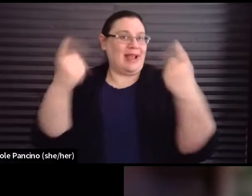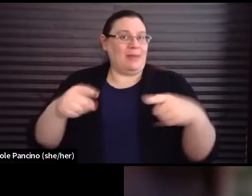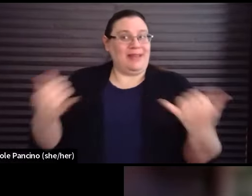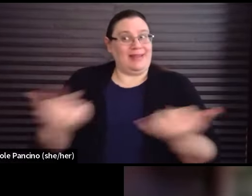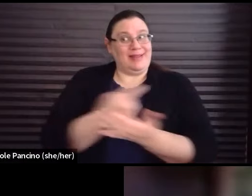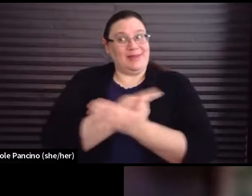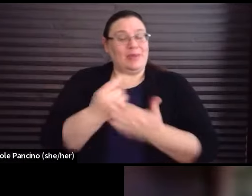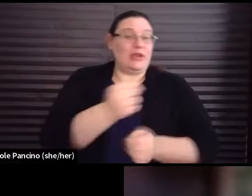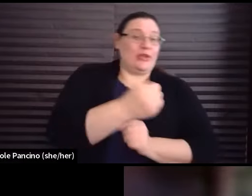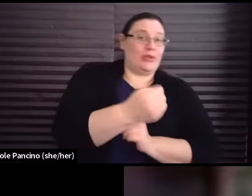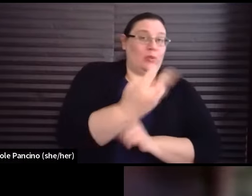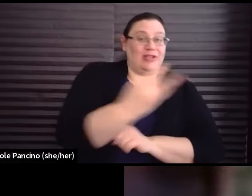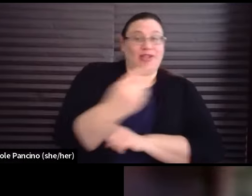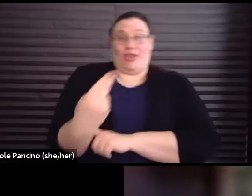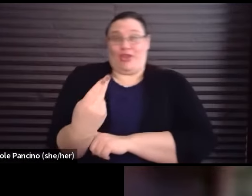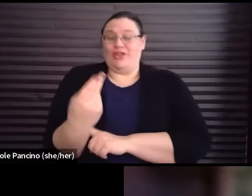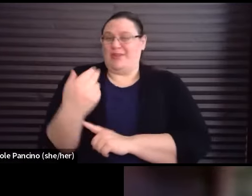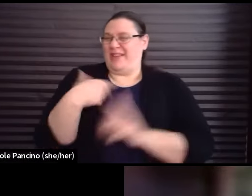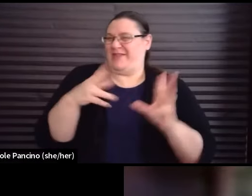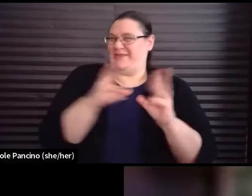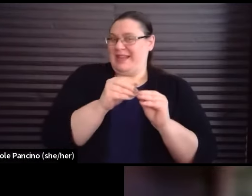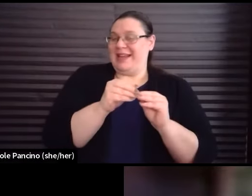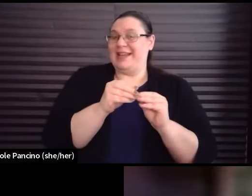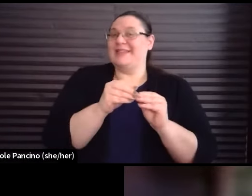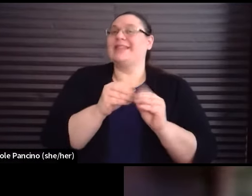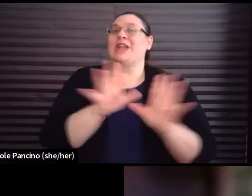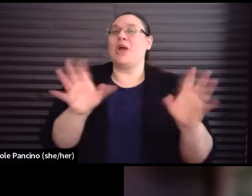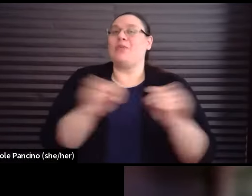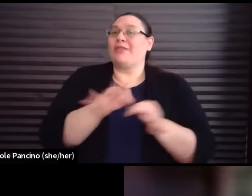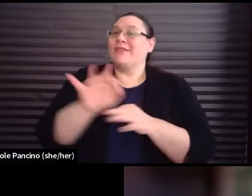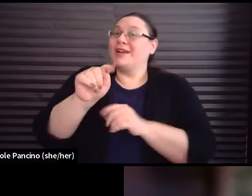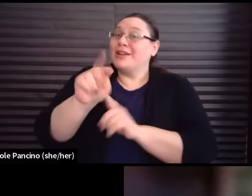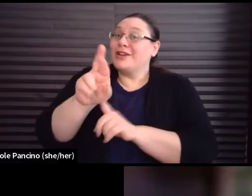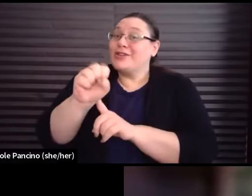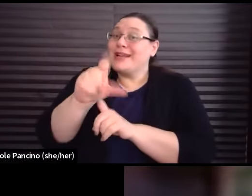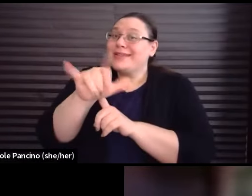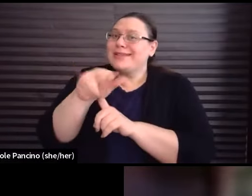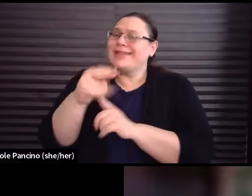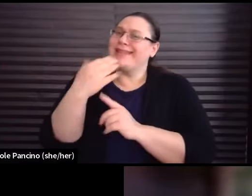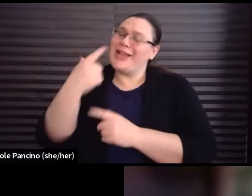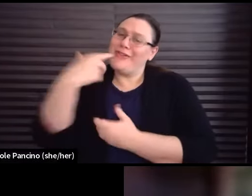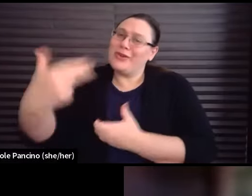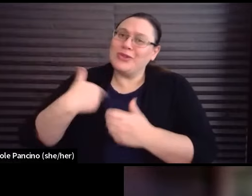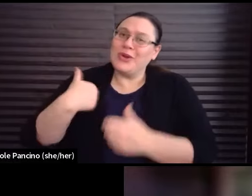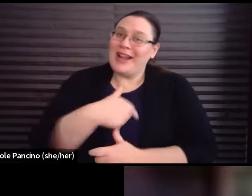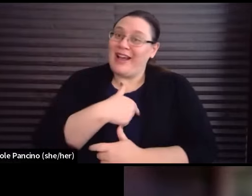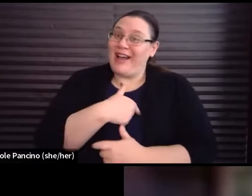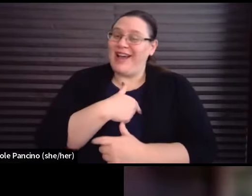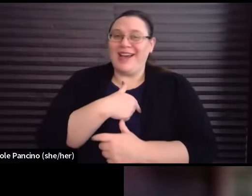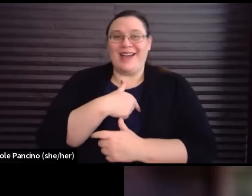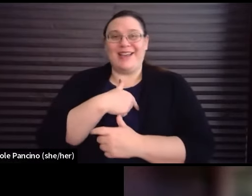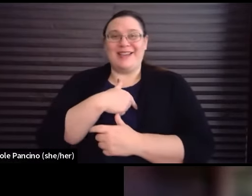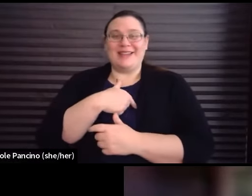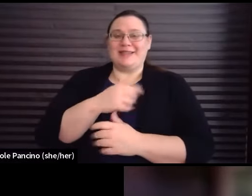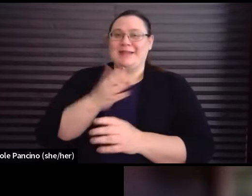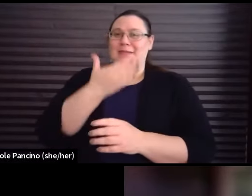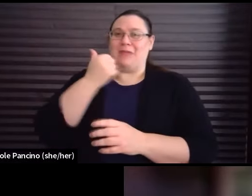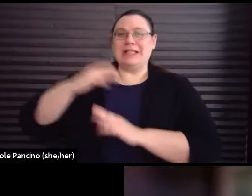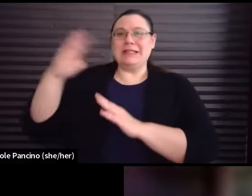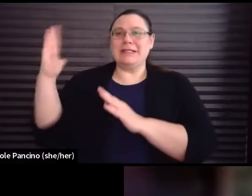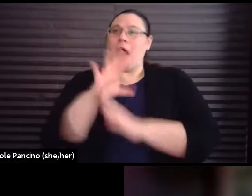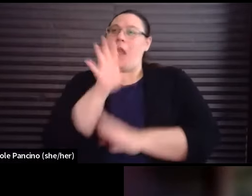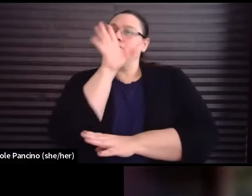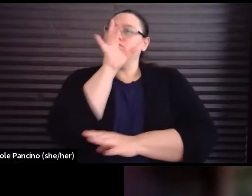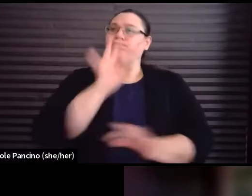Thursday. Okay, without further ado, Treslyn, thank you so much for being here. Let's put on our best announcer voice and get this